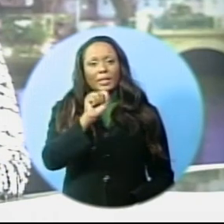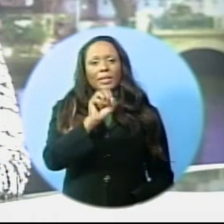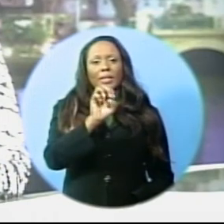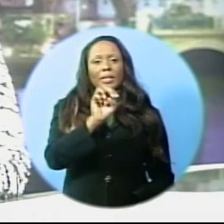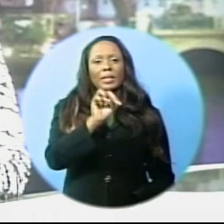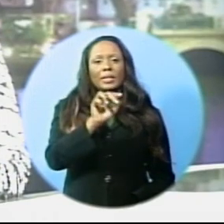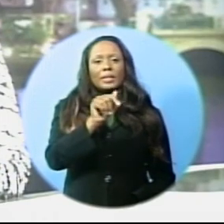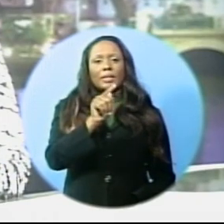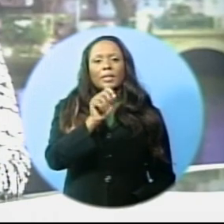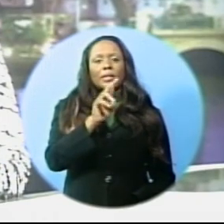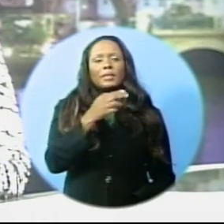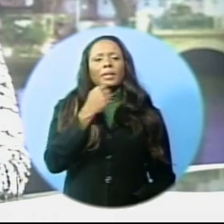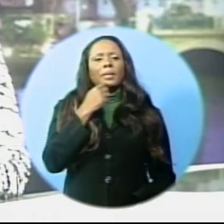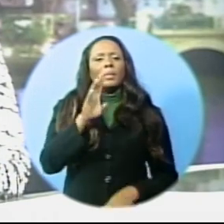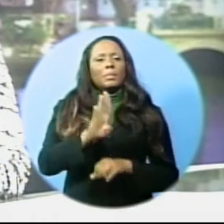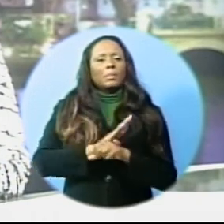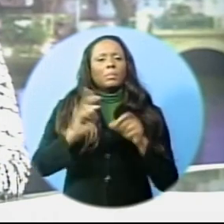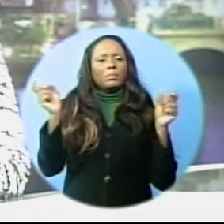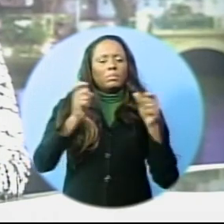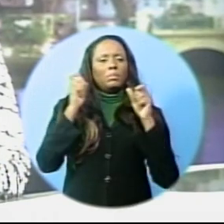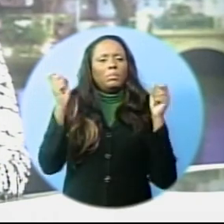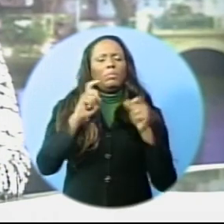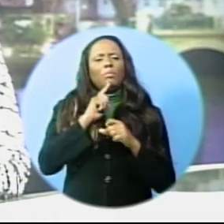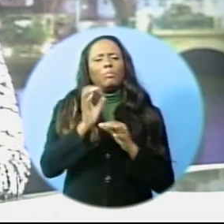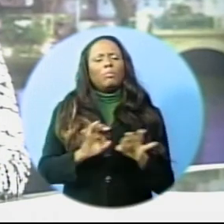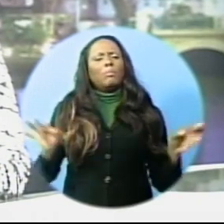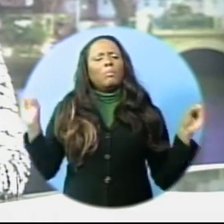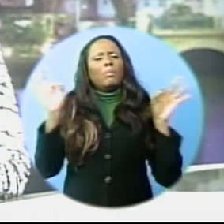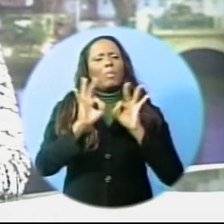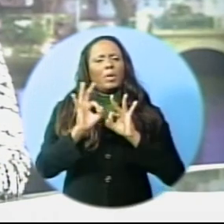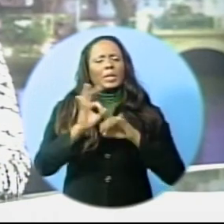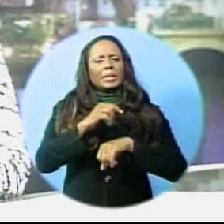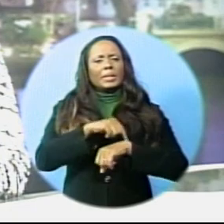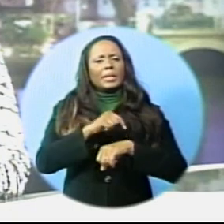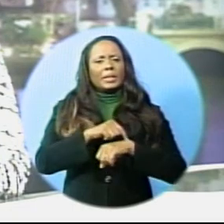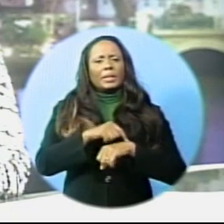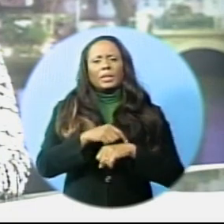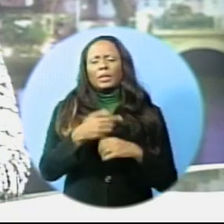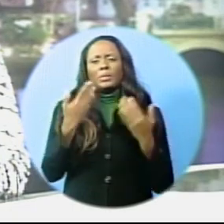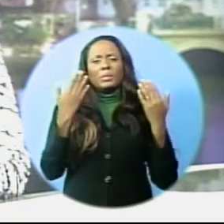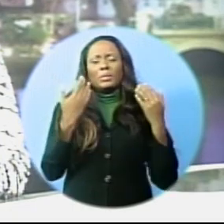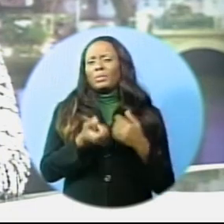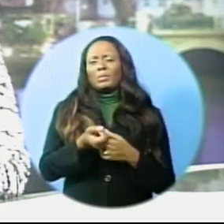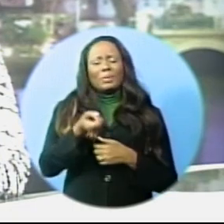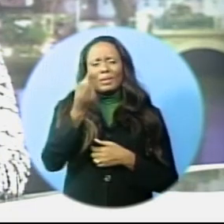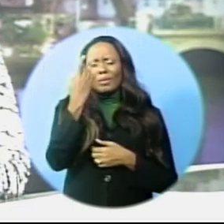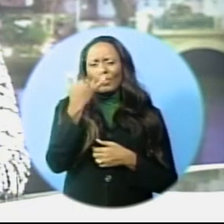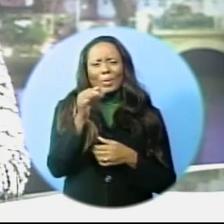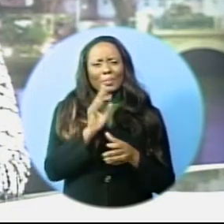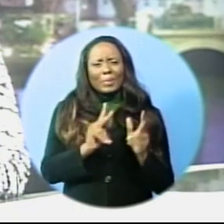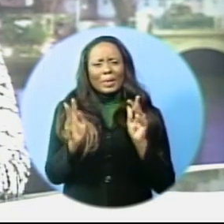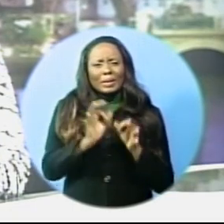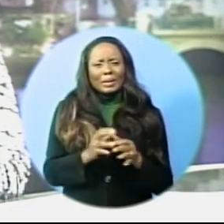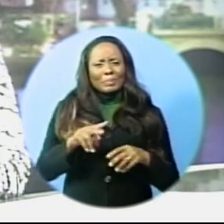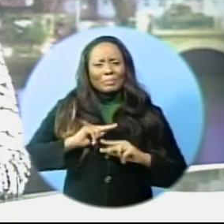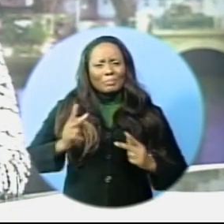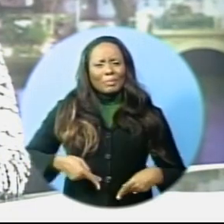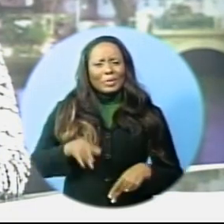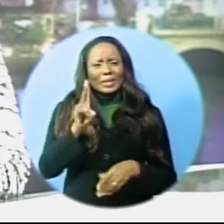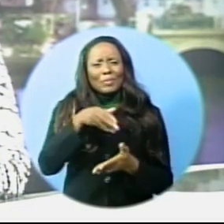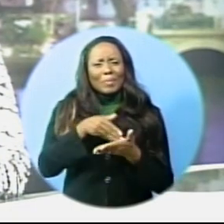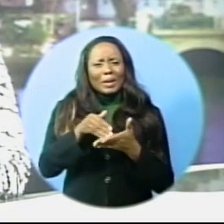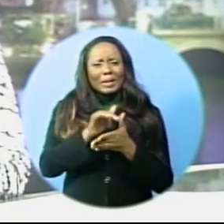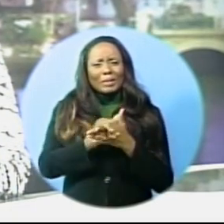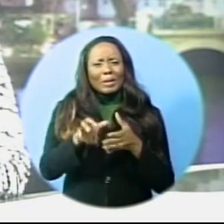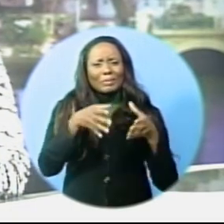says Barbados is celebrating a landmark occasion and doesn't understand why some people are upset about the $7 million allocated